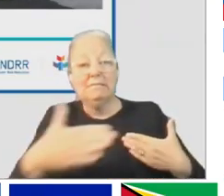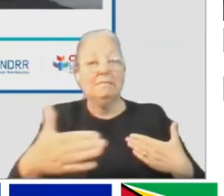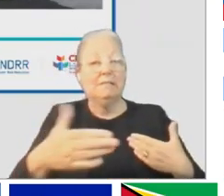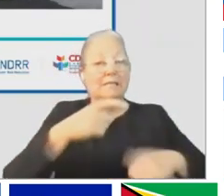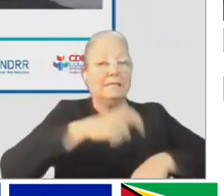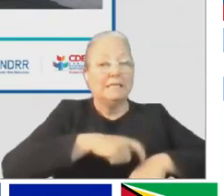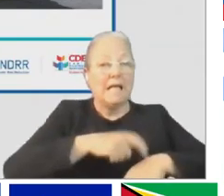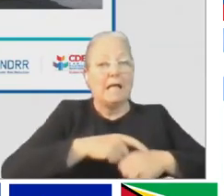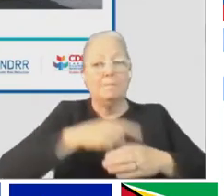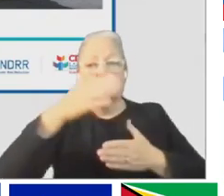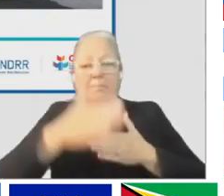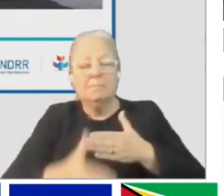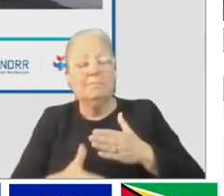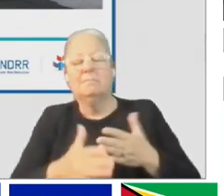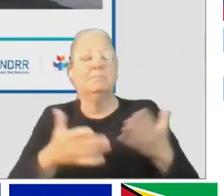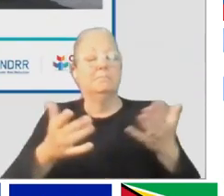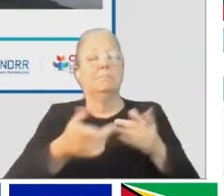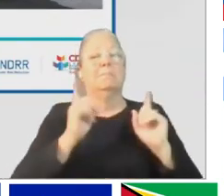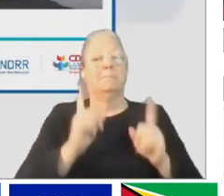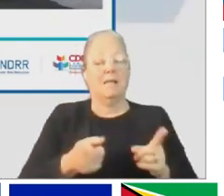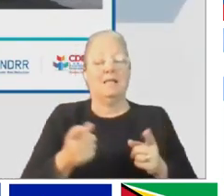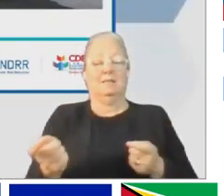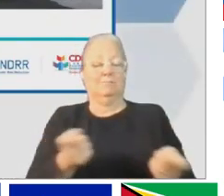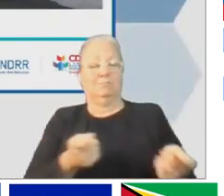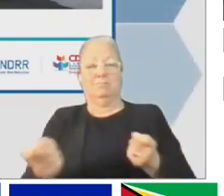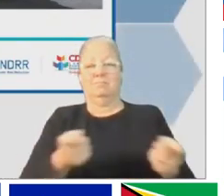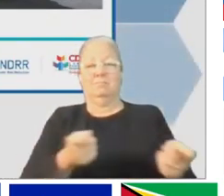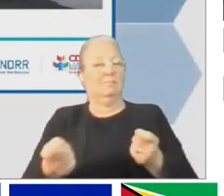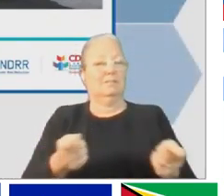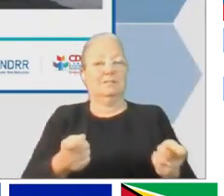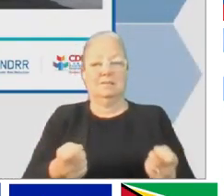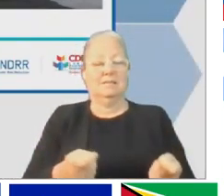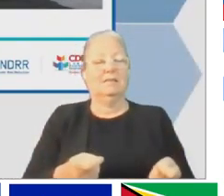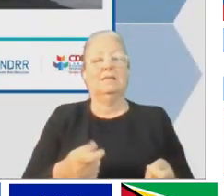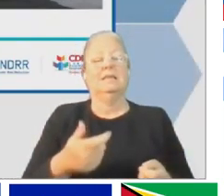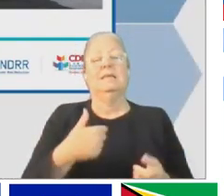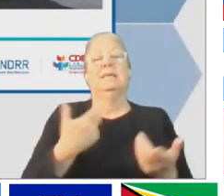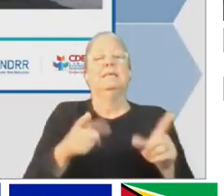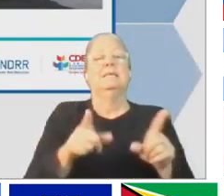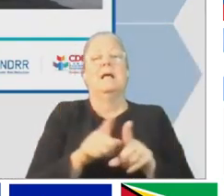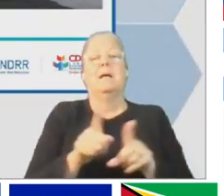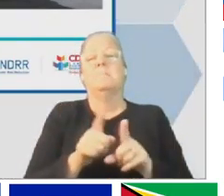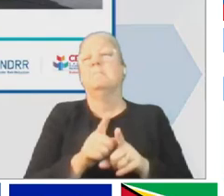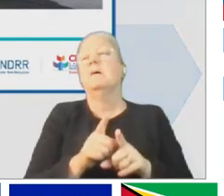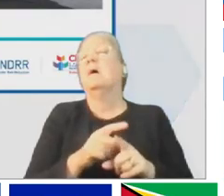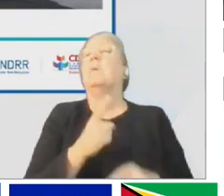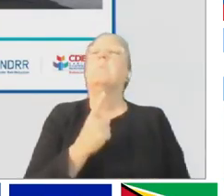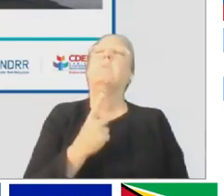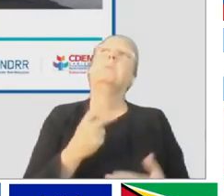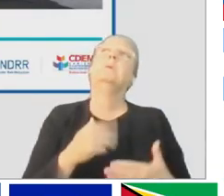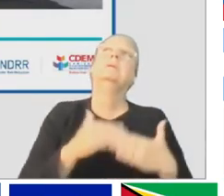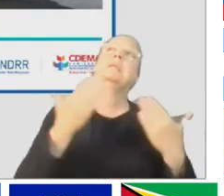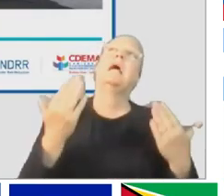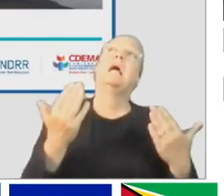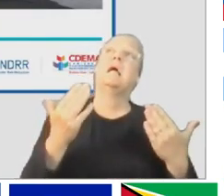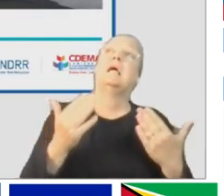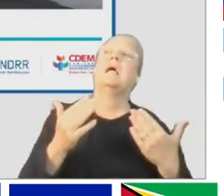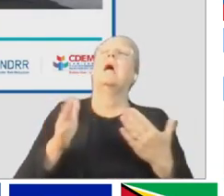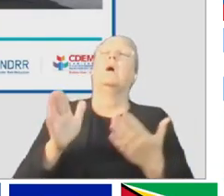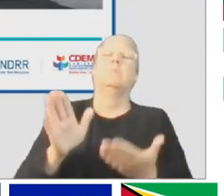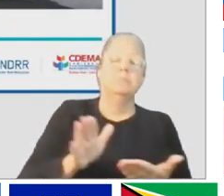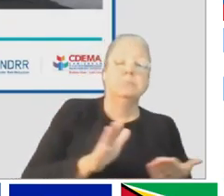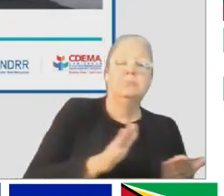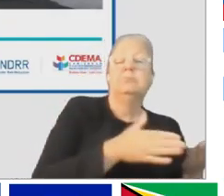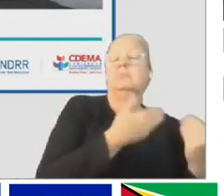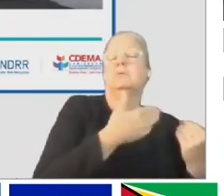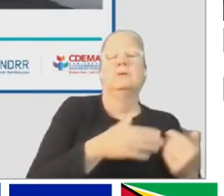continue to imagine in this context that it's not a hydromet event that may only pass through a few days, and we deal with it. Some persons think they're only